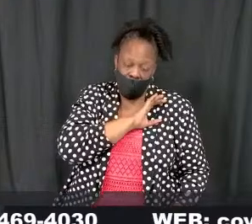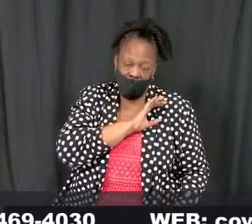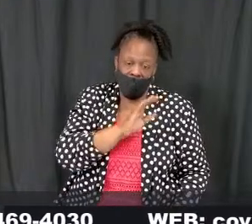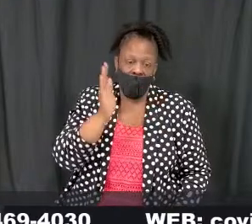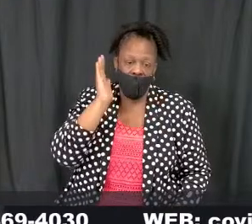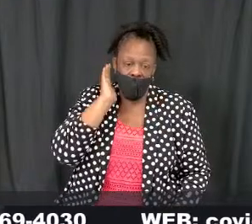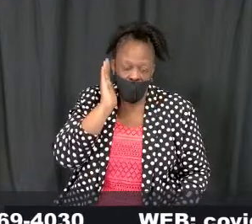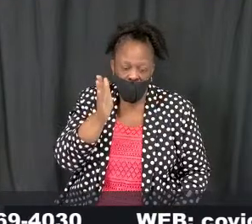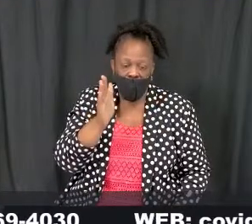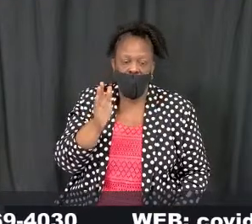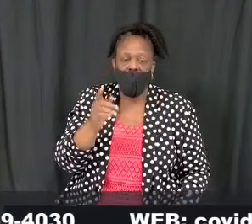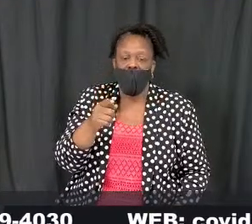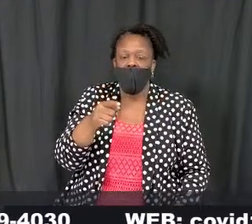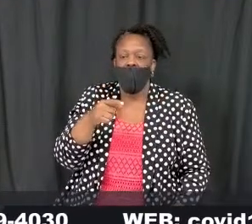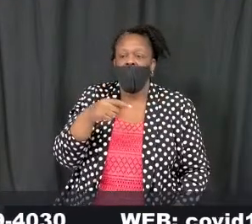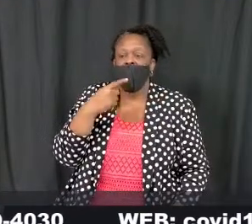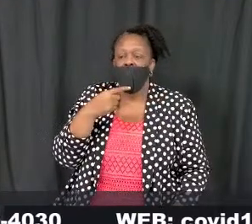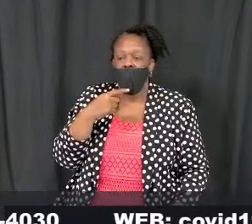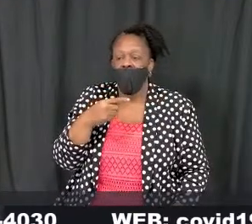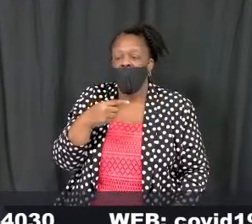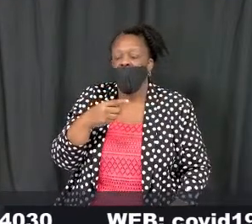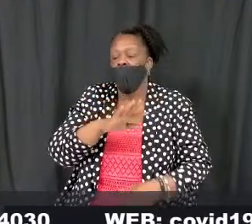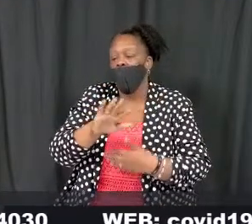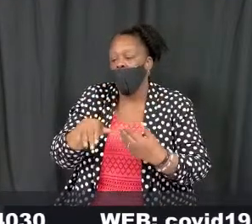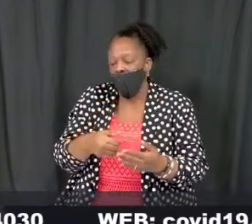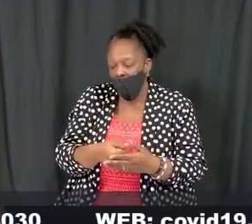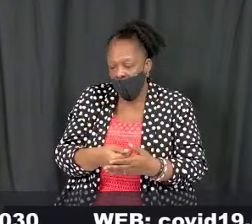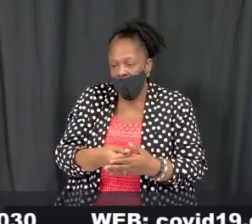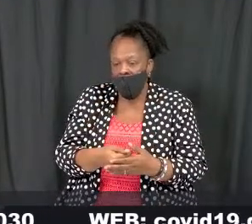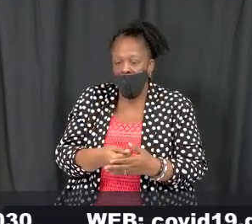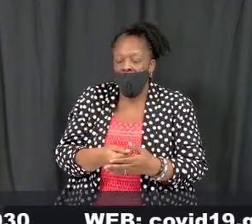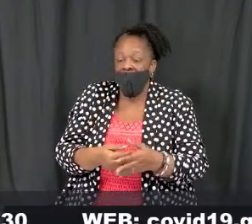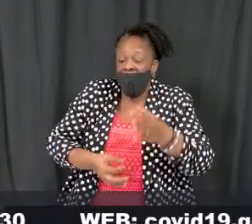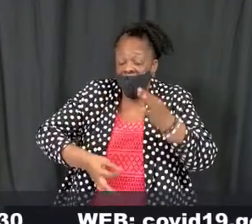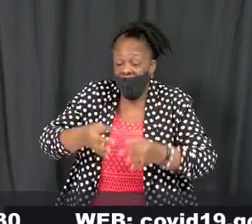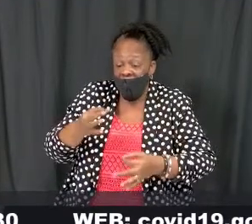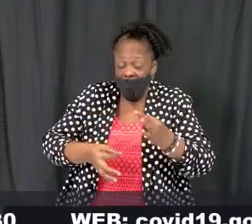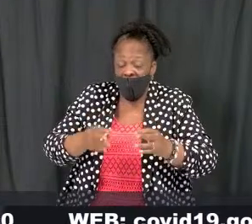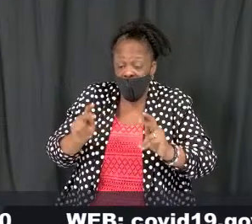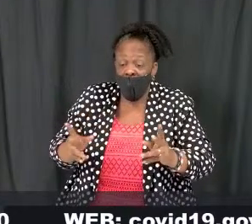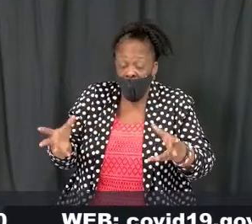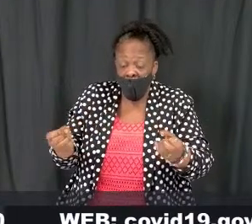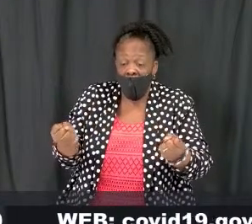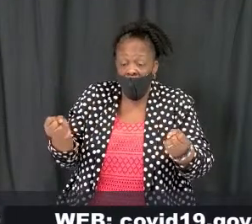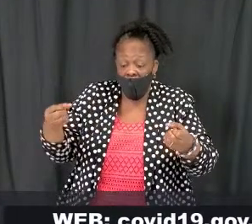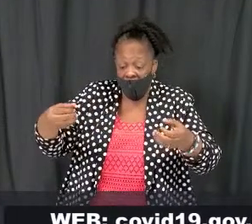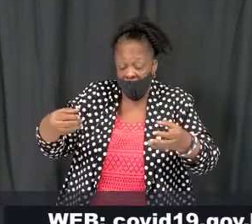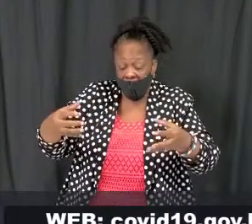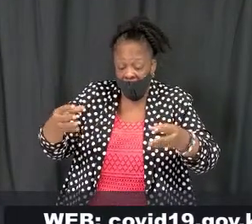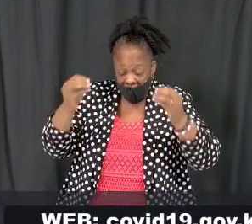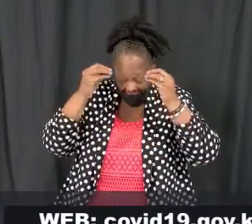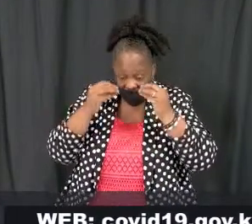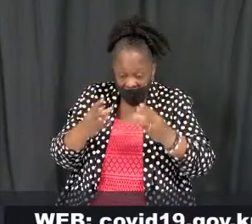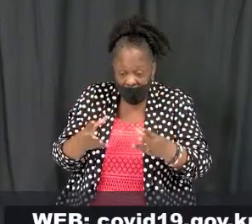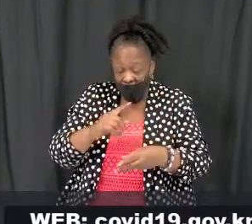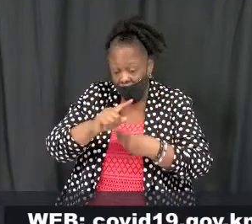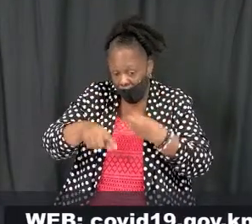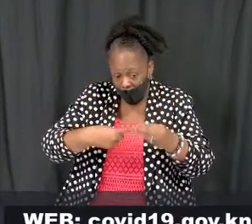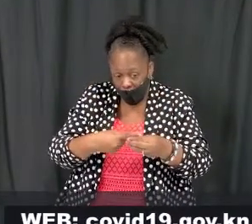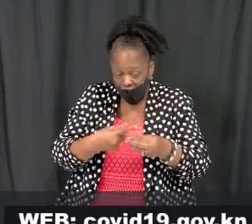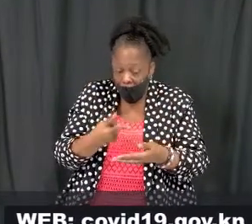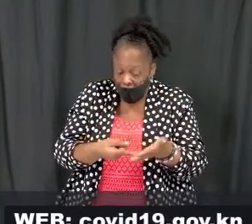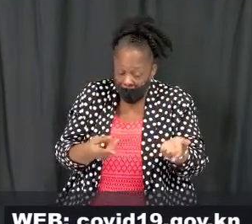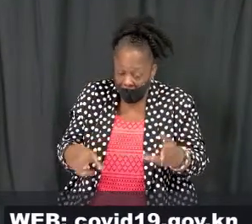security communication. So I'm advising all media houses to communicate your interest